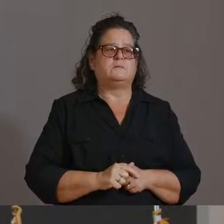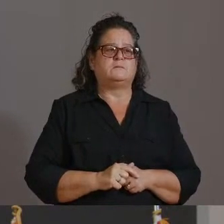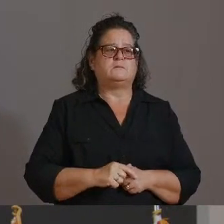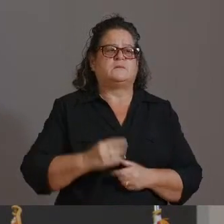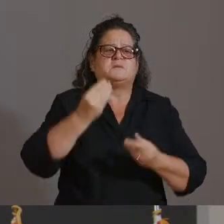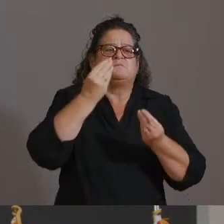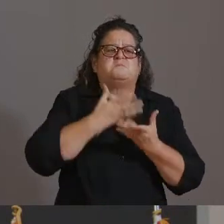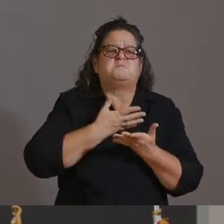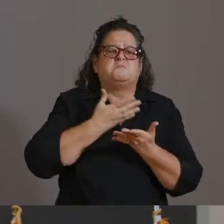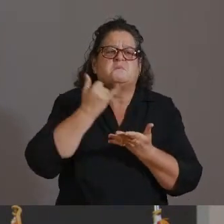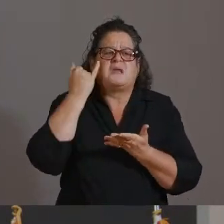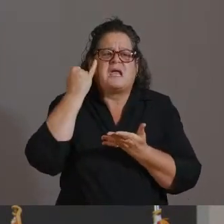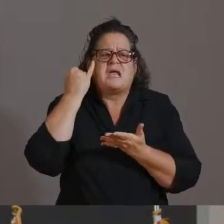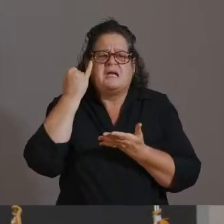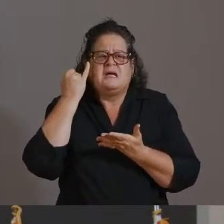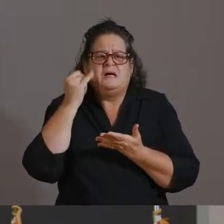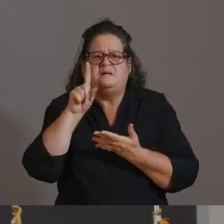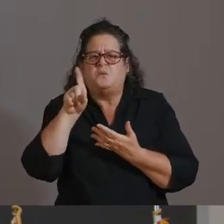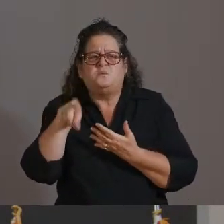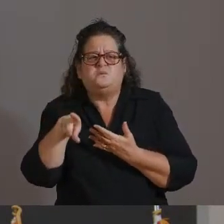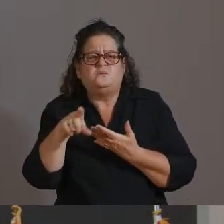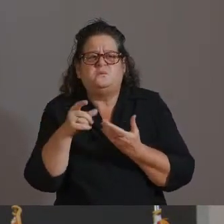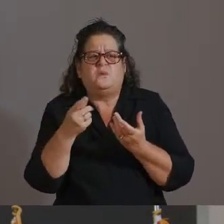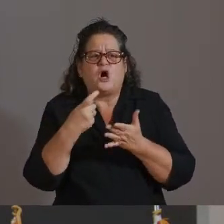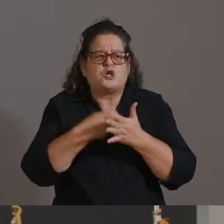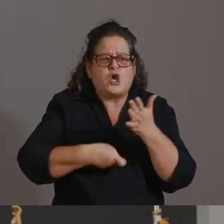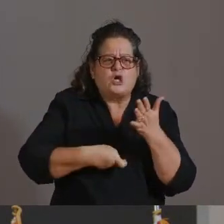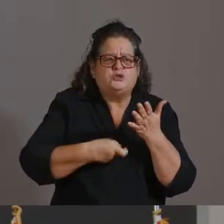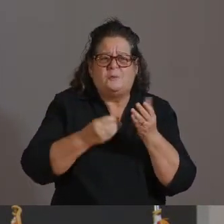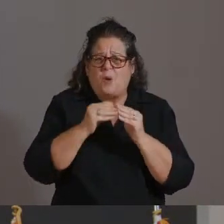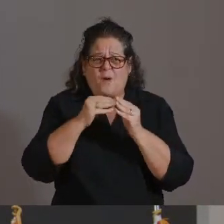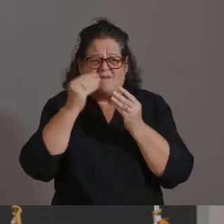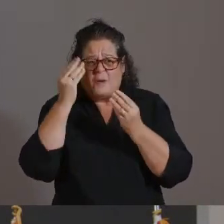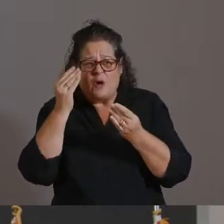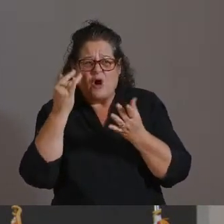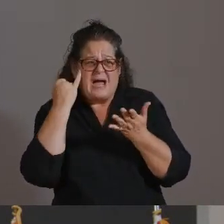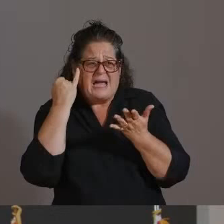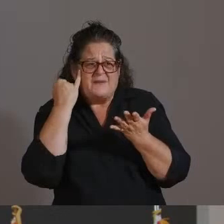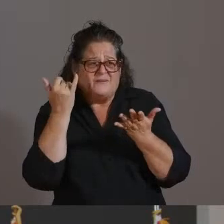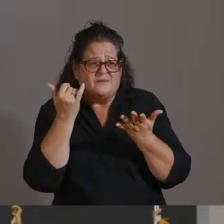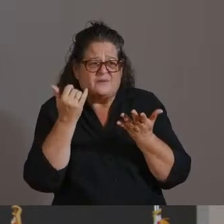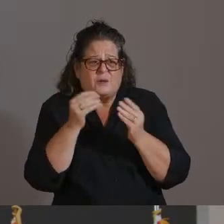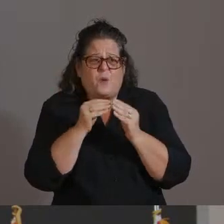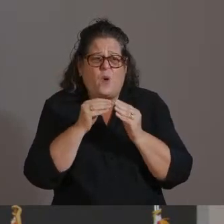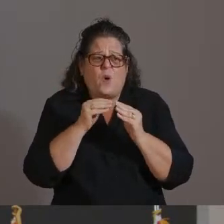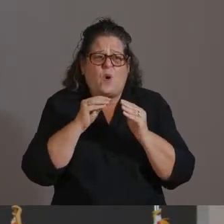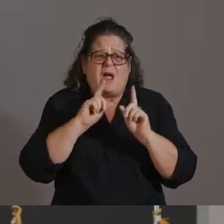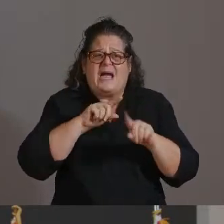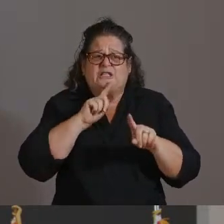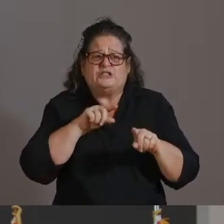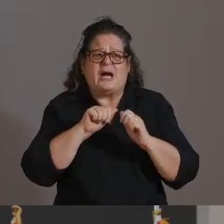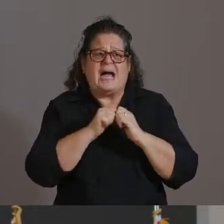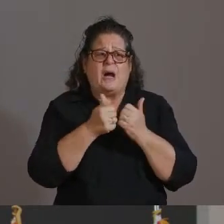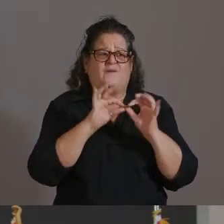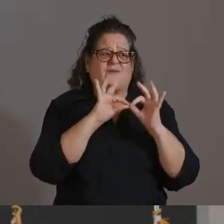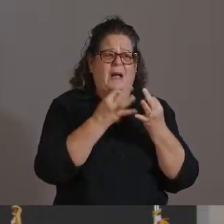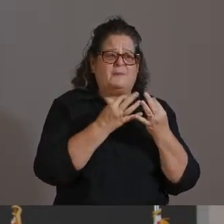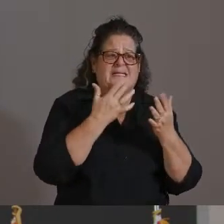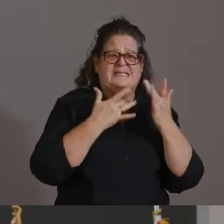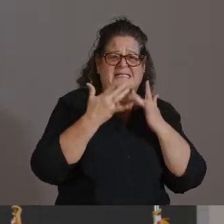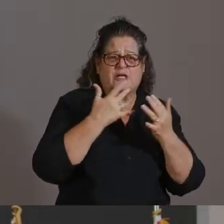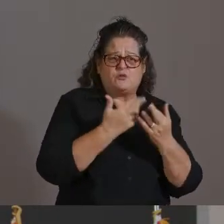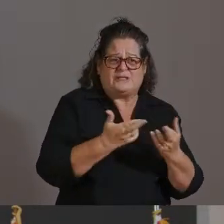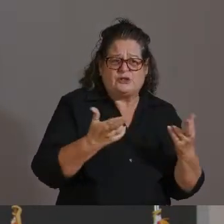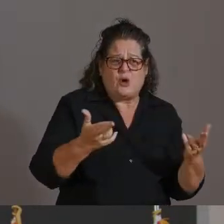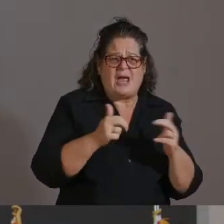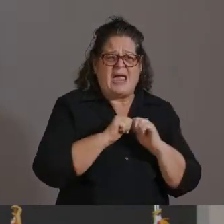help as to maybe helping us provide more answers on how families who don't have a lot of resources can better get access to these shots?